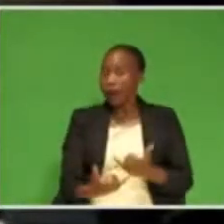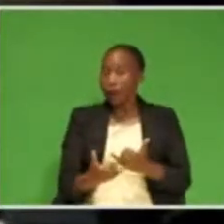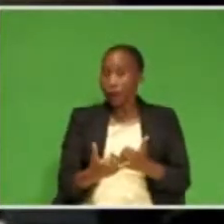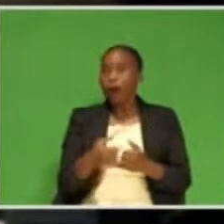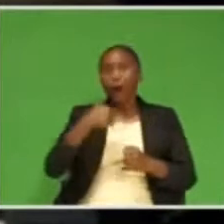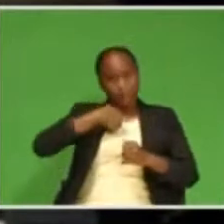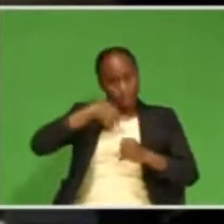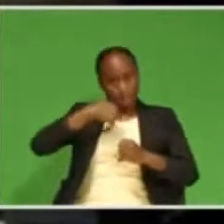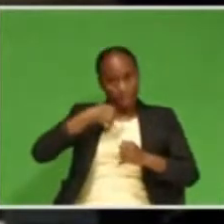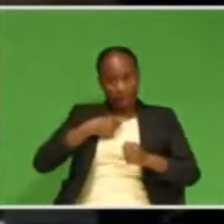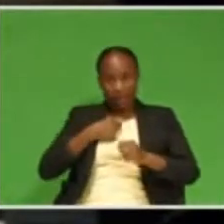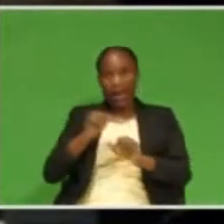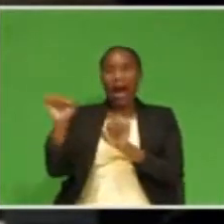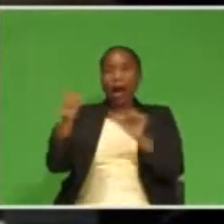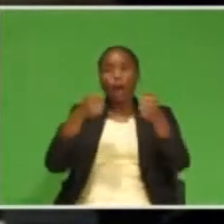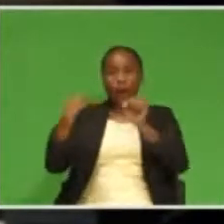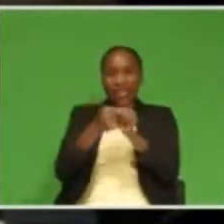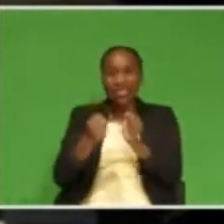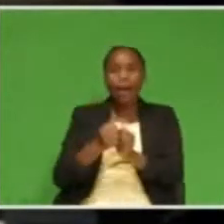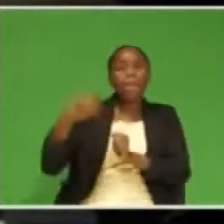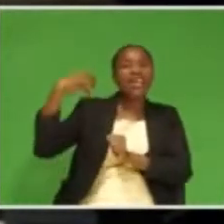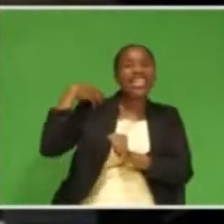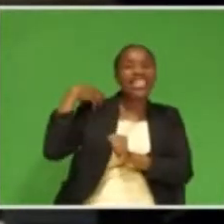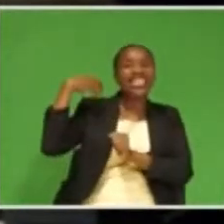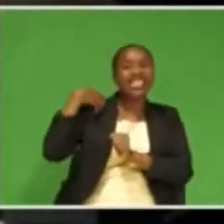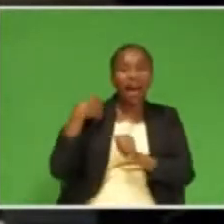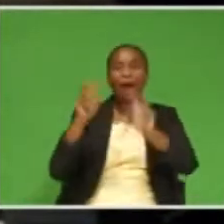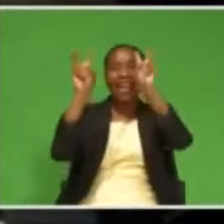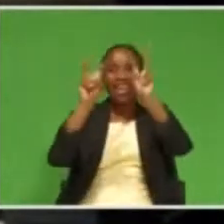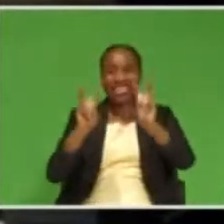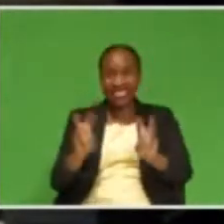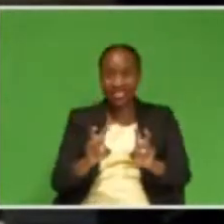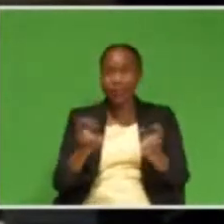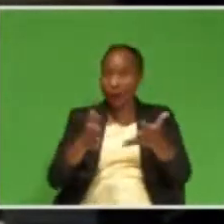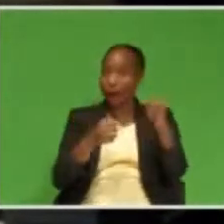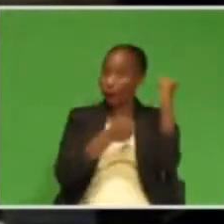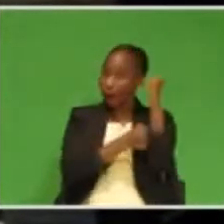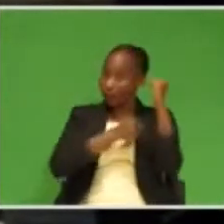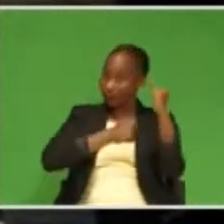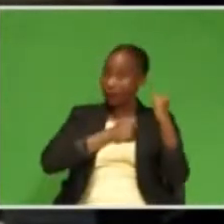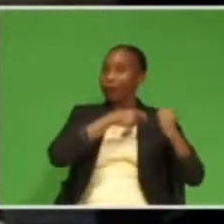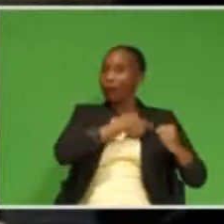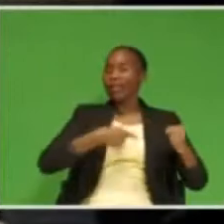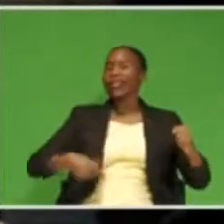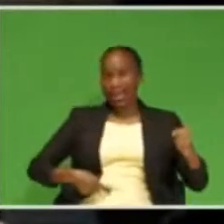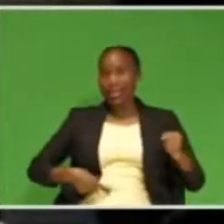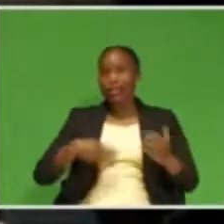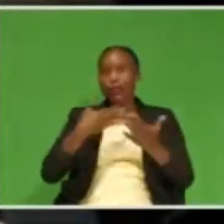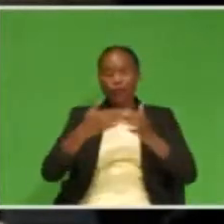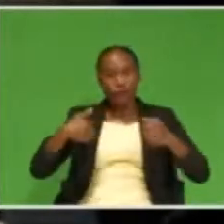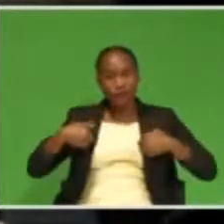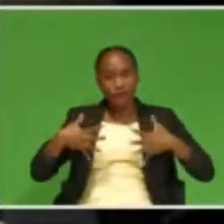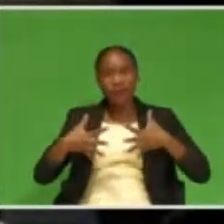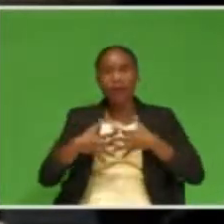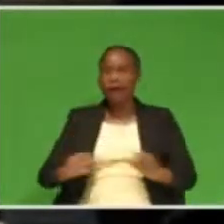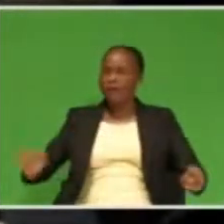a Minister of Electricity in the presidency to assume full